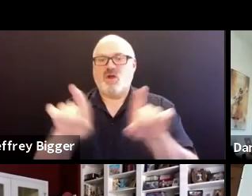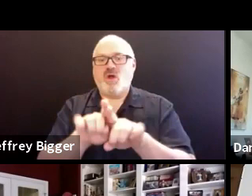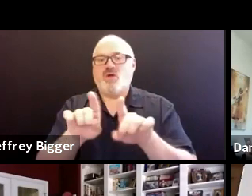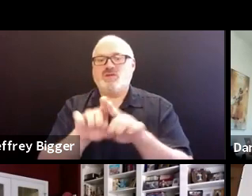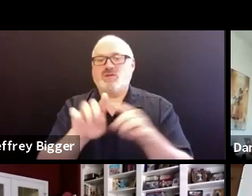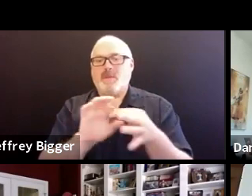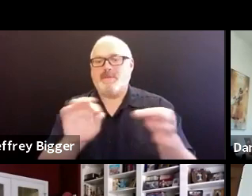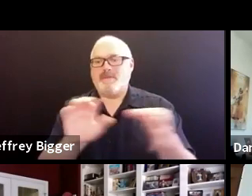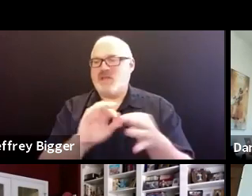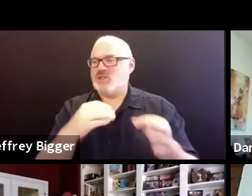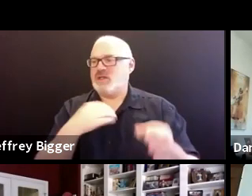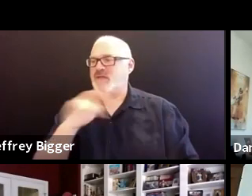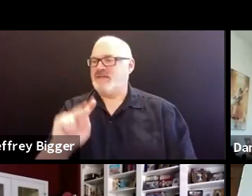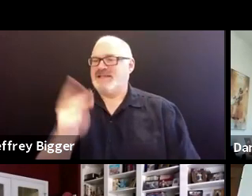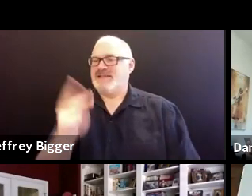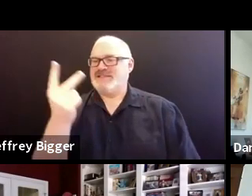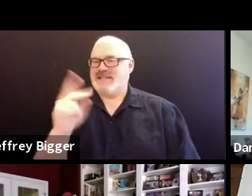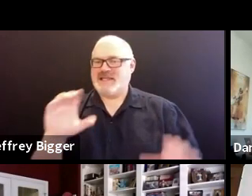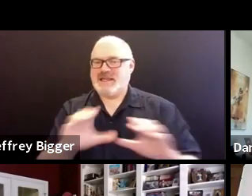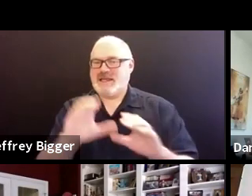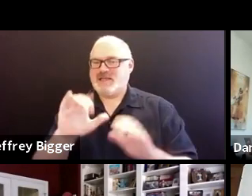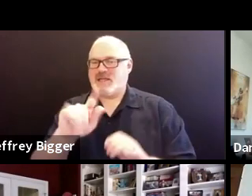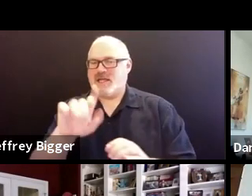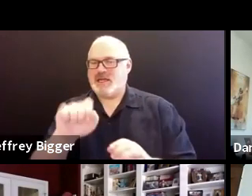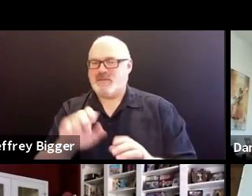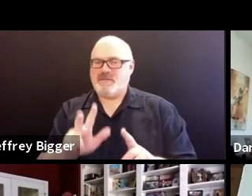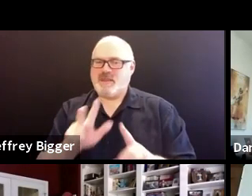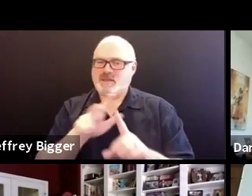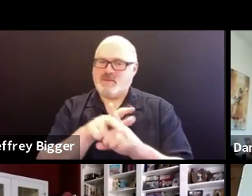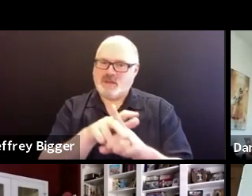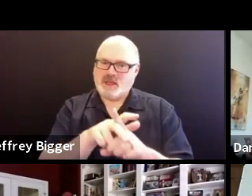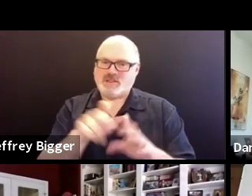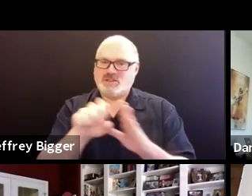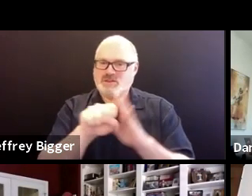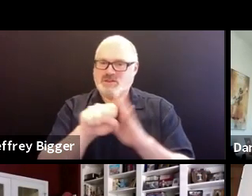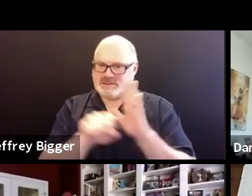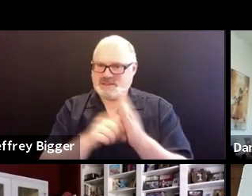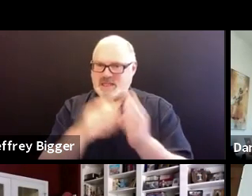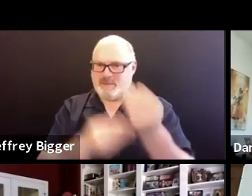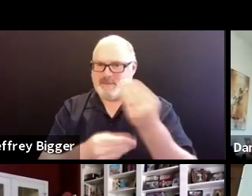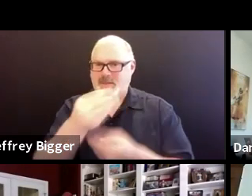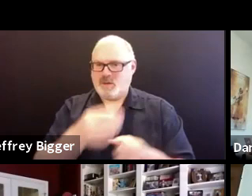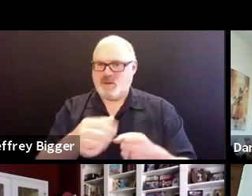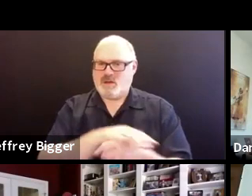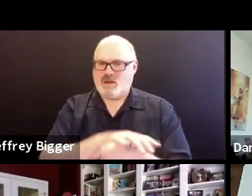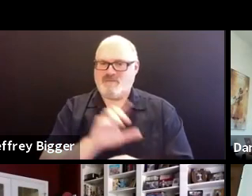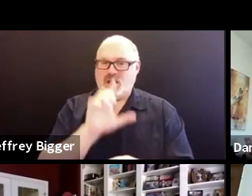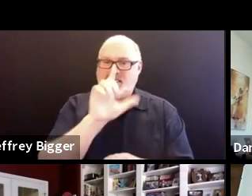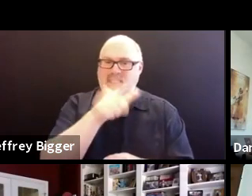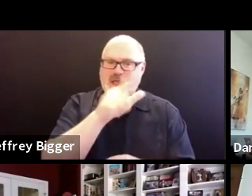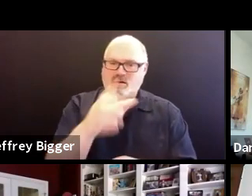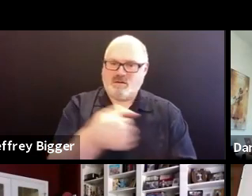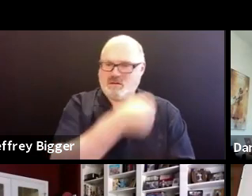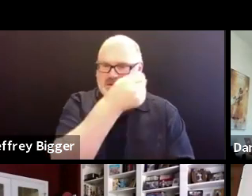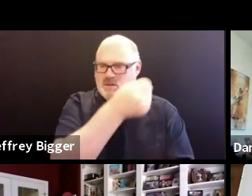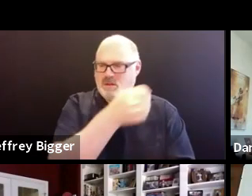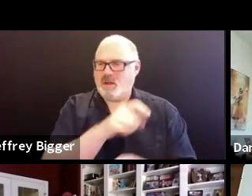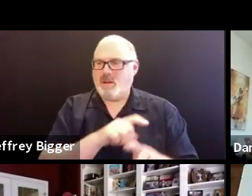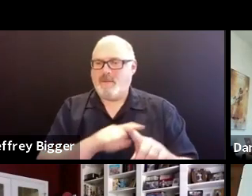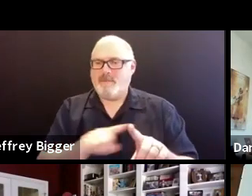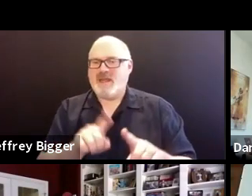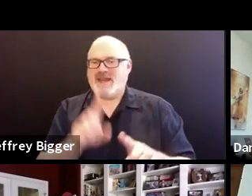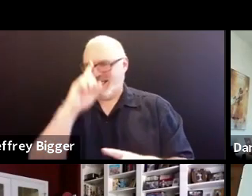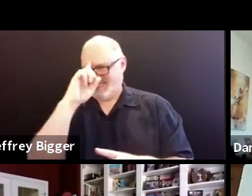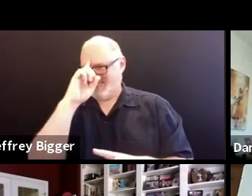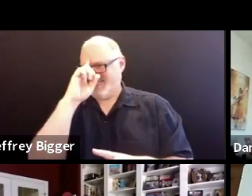that I've got a second action item that relates to the state capital budget that I'll cover after this, but and I